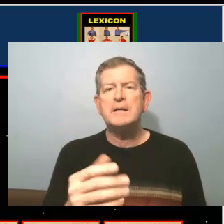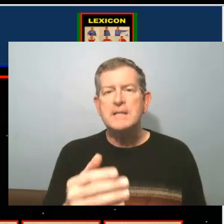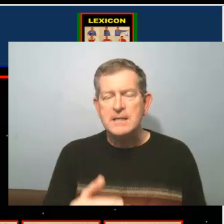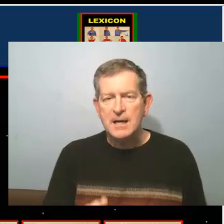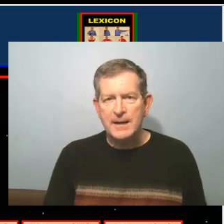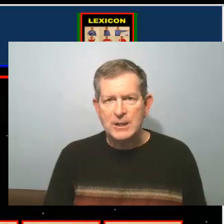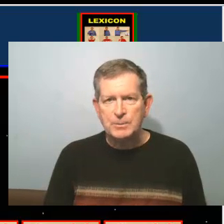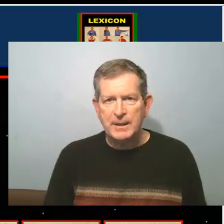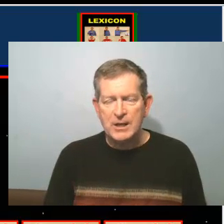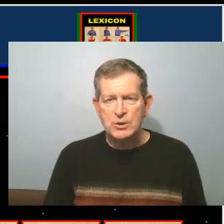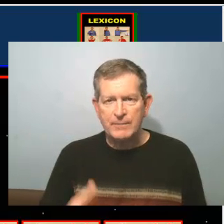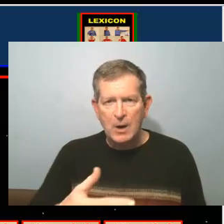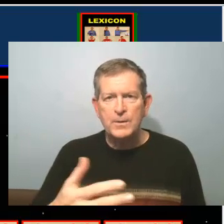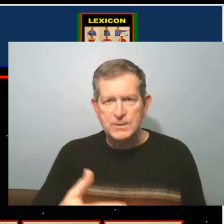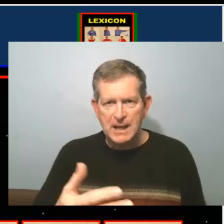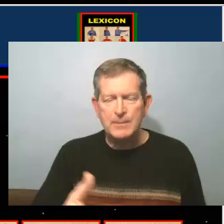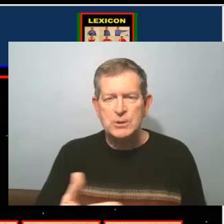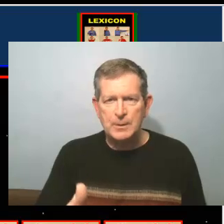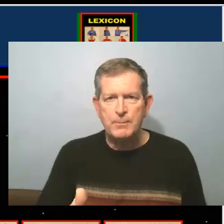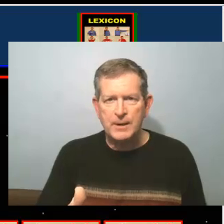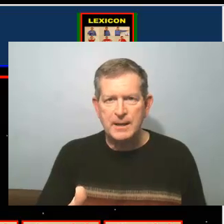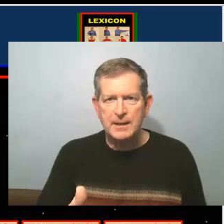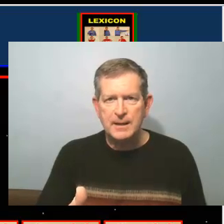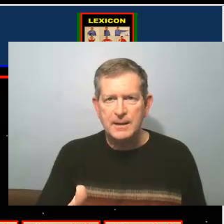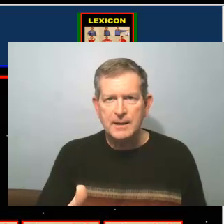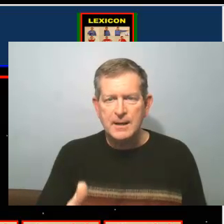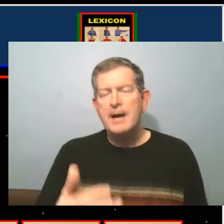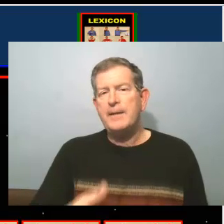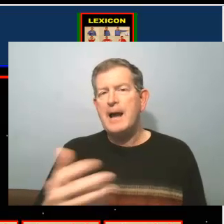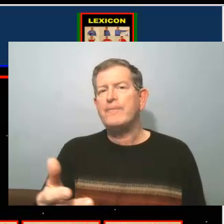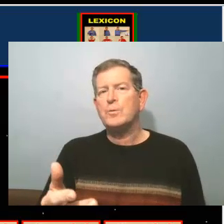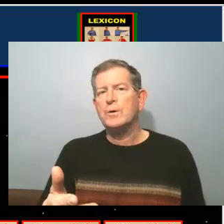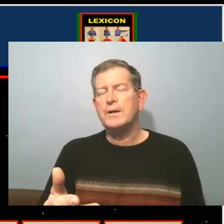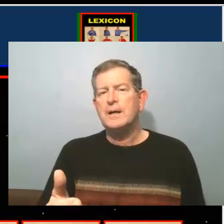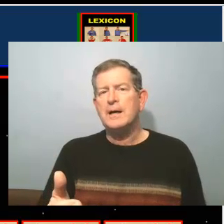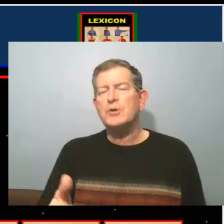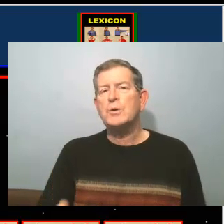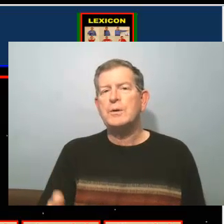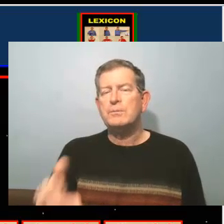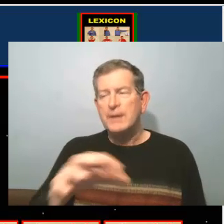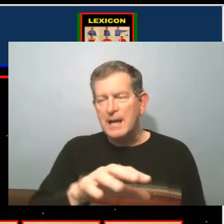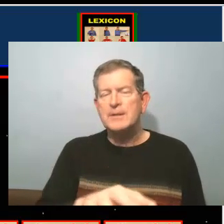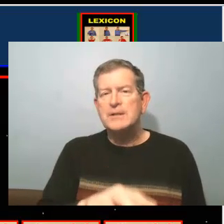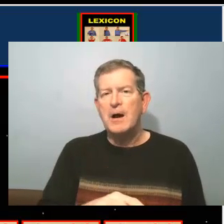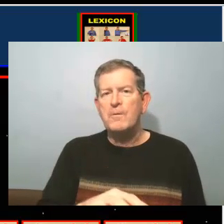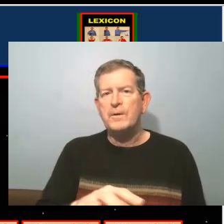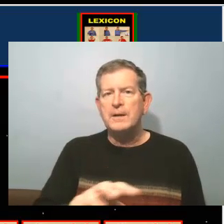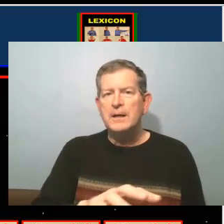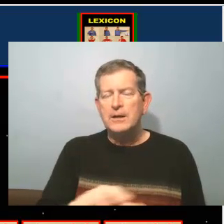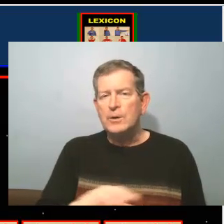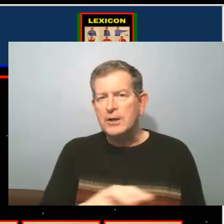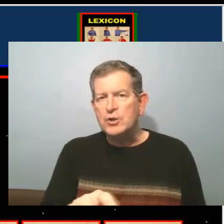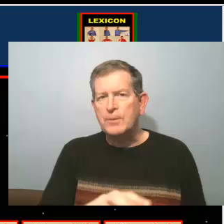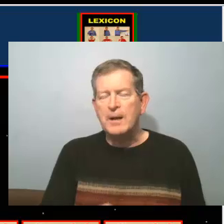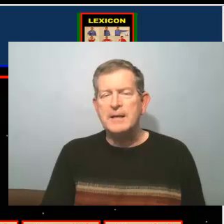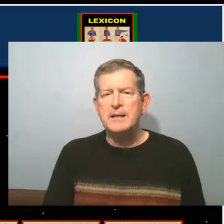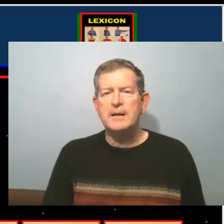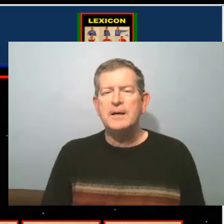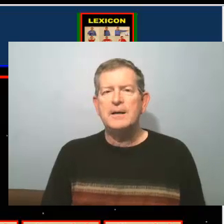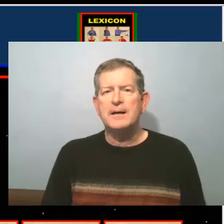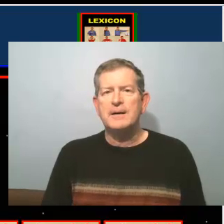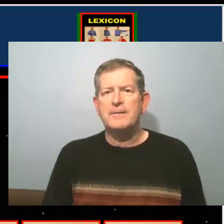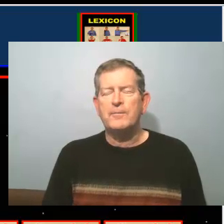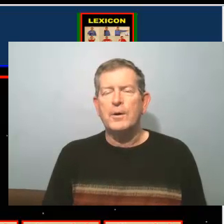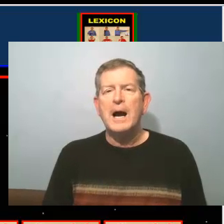can find a detailed explanation of how this game is to be played. And then afterward, I'll show you the game itself, and you'll get a general